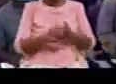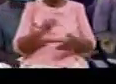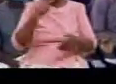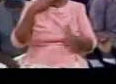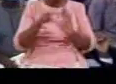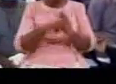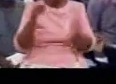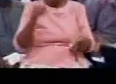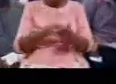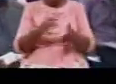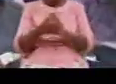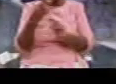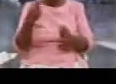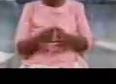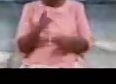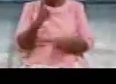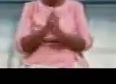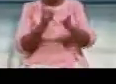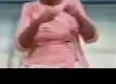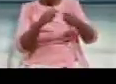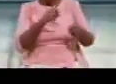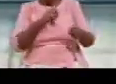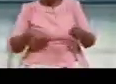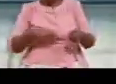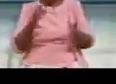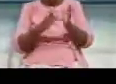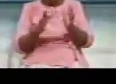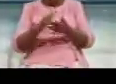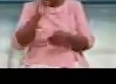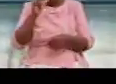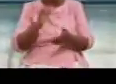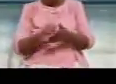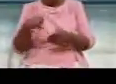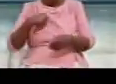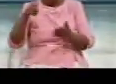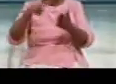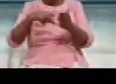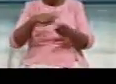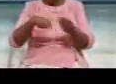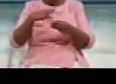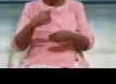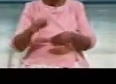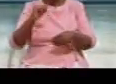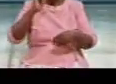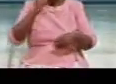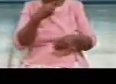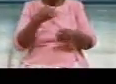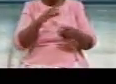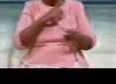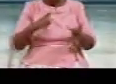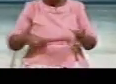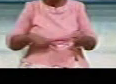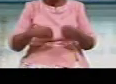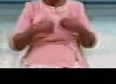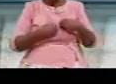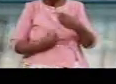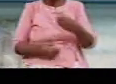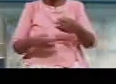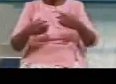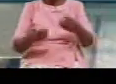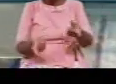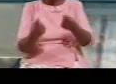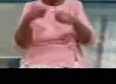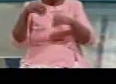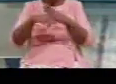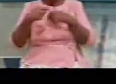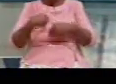Lord. Jesus is the one we read about. The zeal of the Lord has consumed me. And you say, oh Lord,